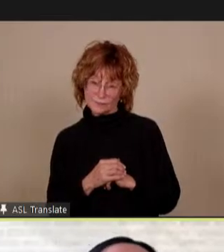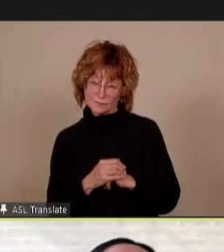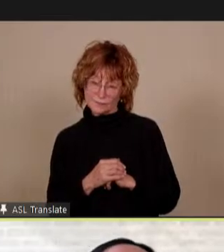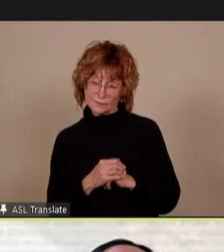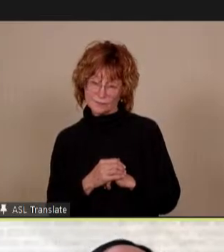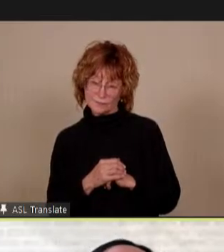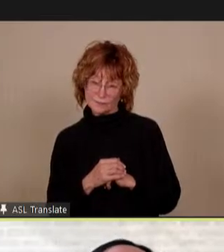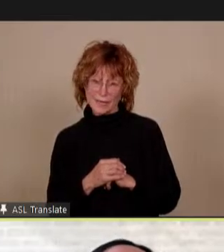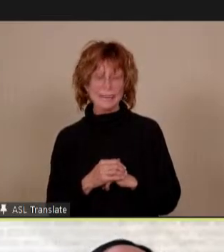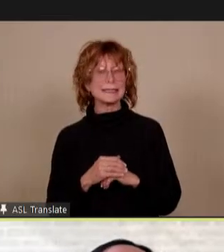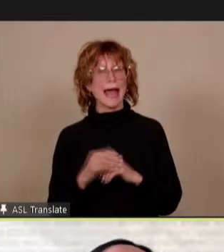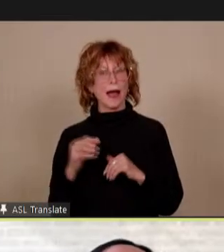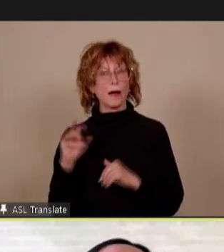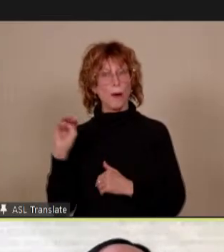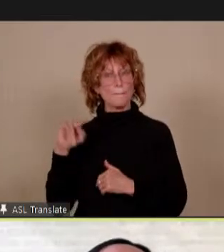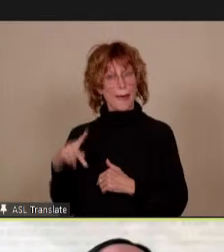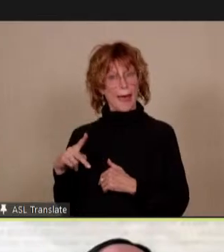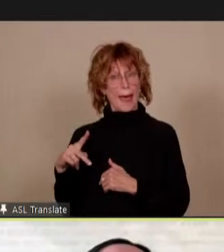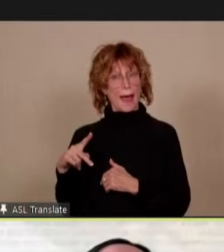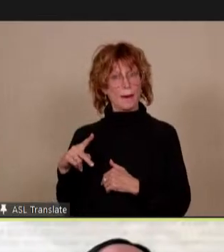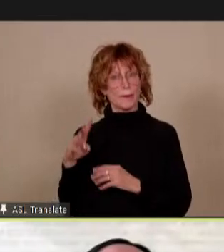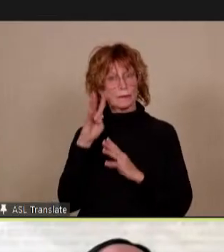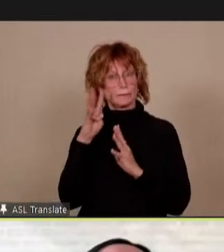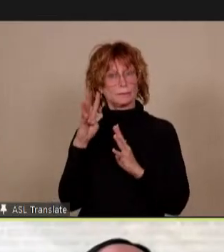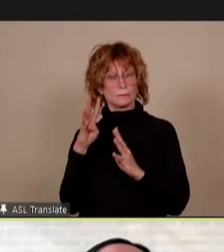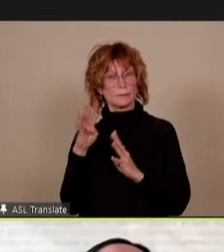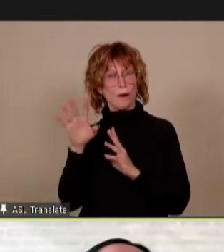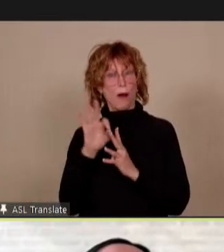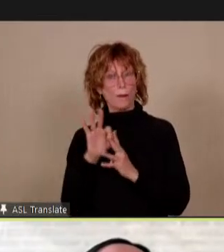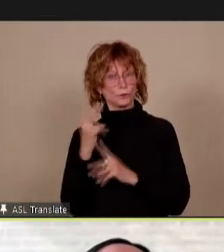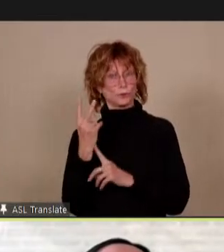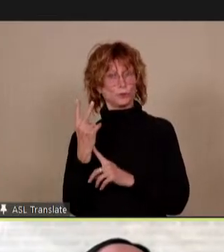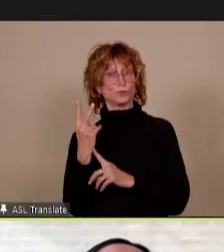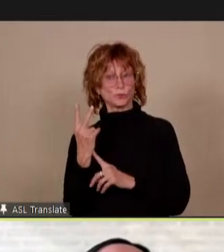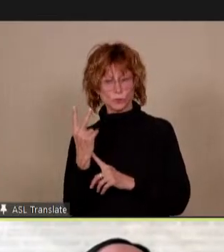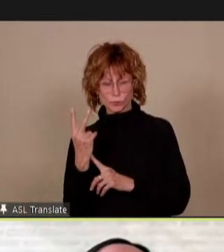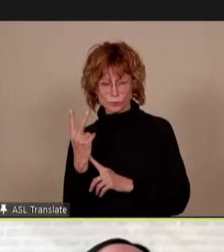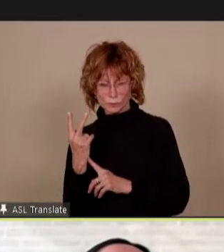And with map option 2,